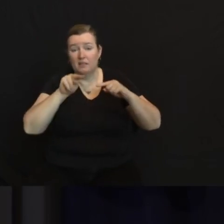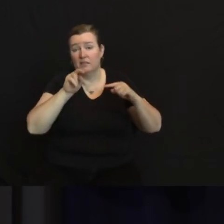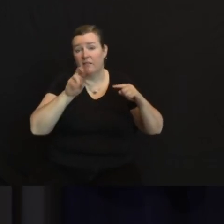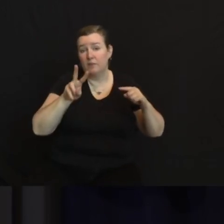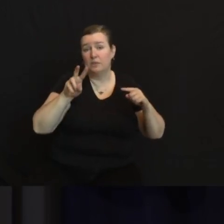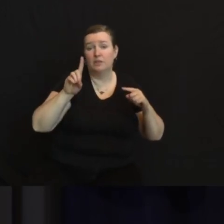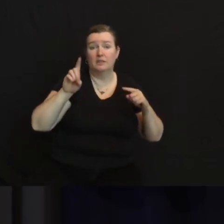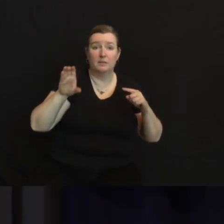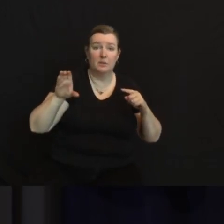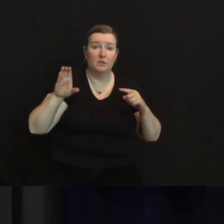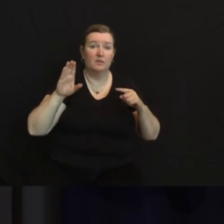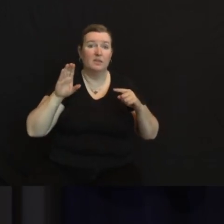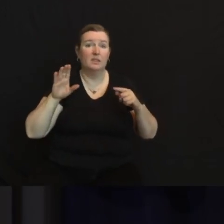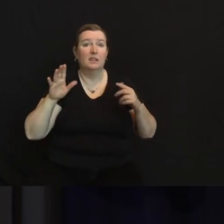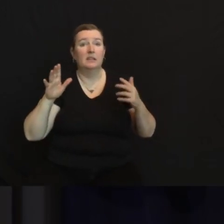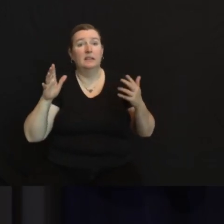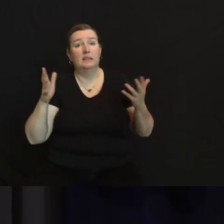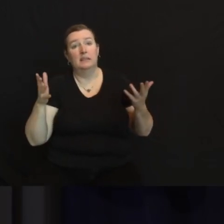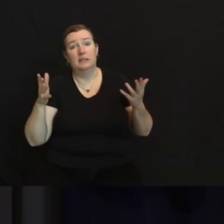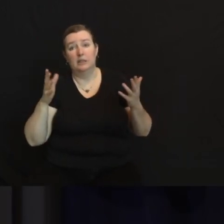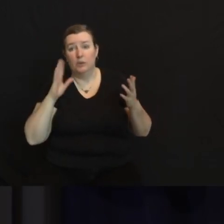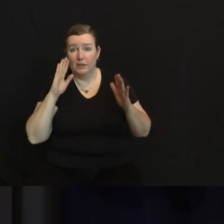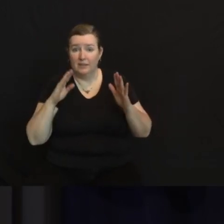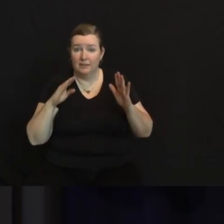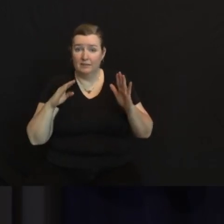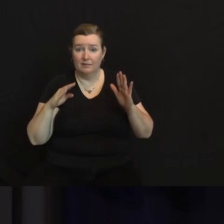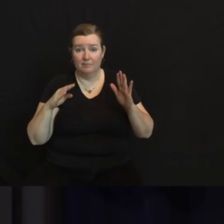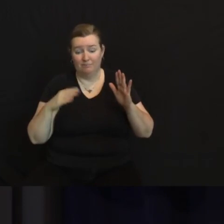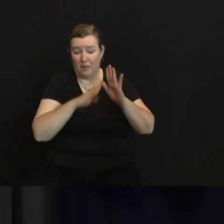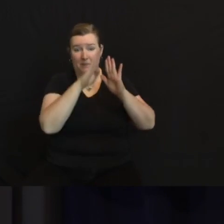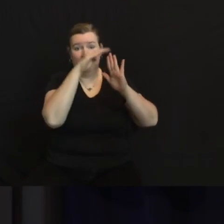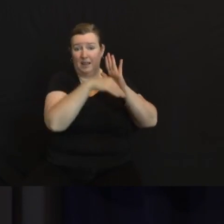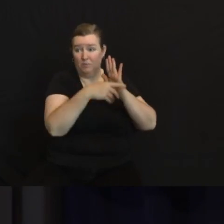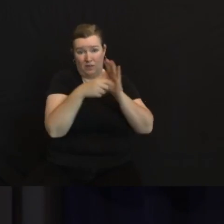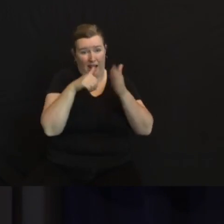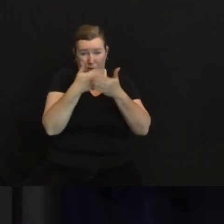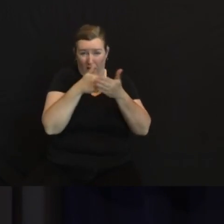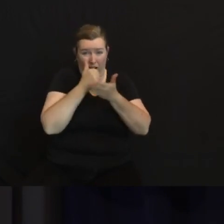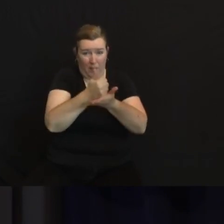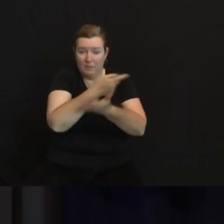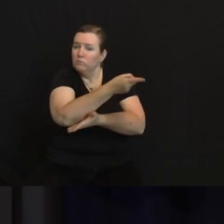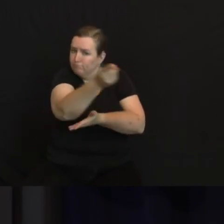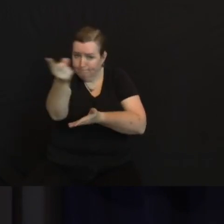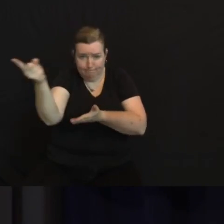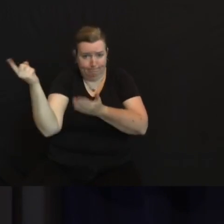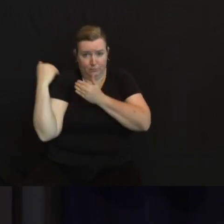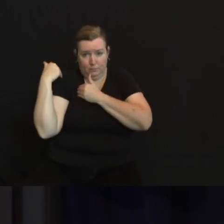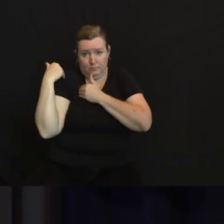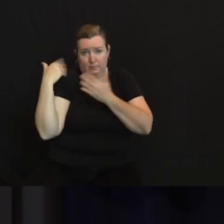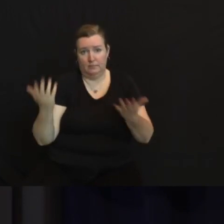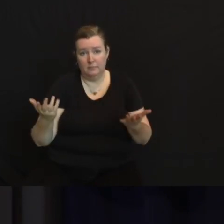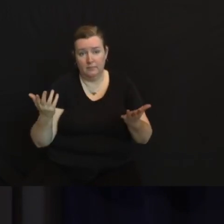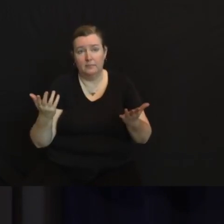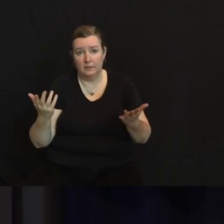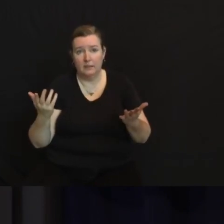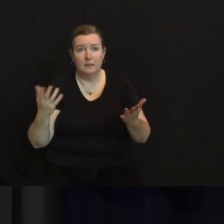coming weeks. Our behavior will be critical in shaping how our holidays will be